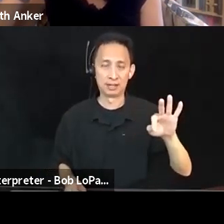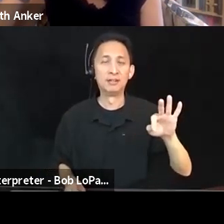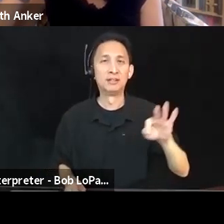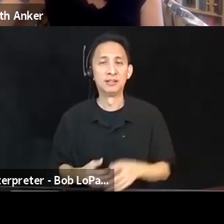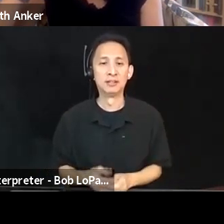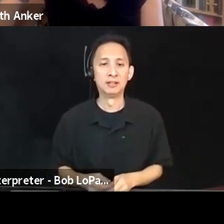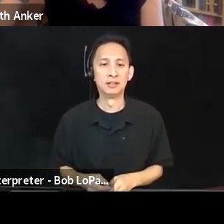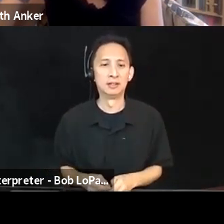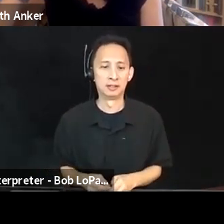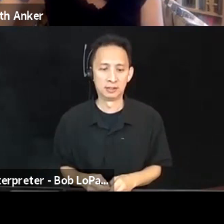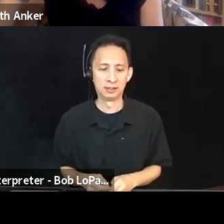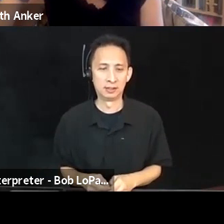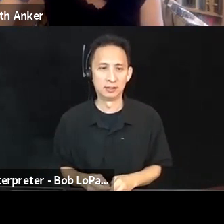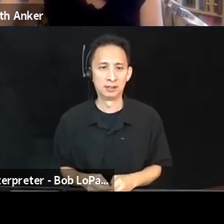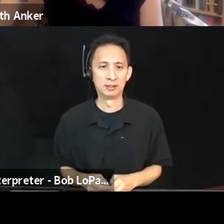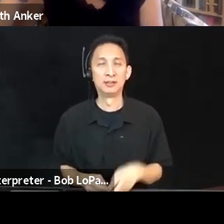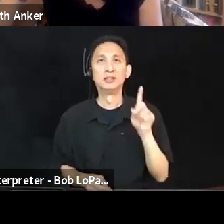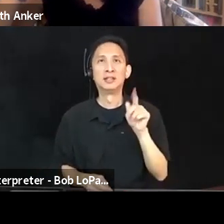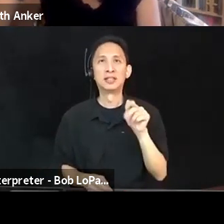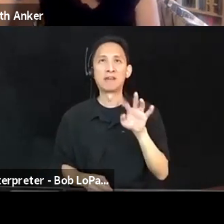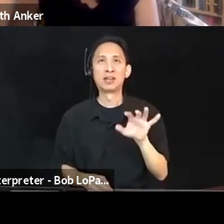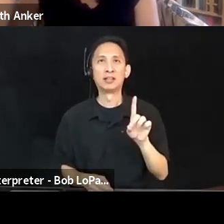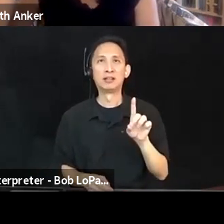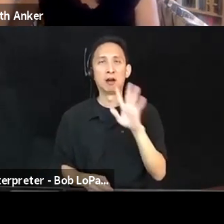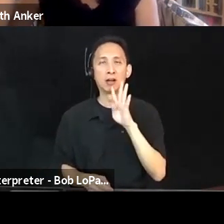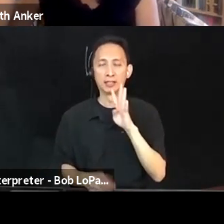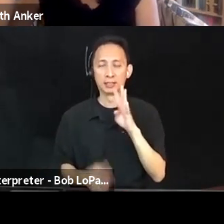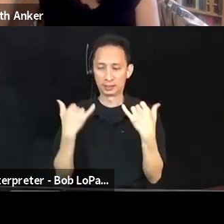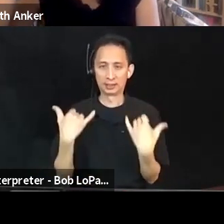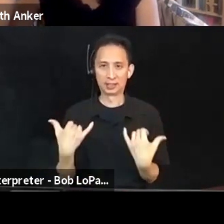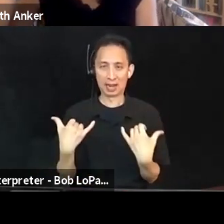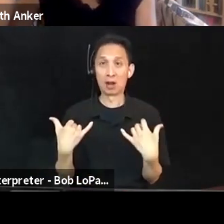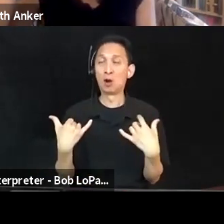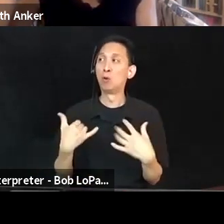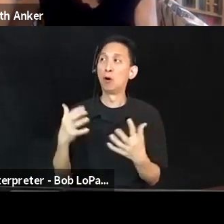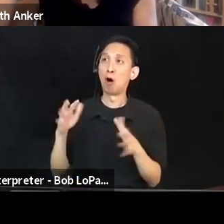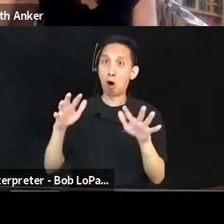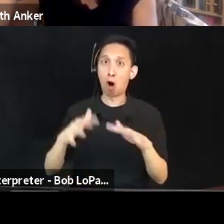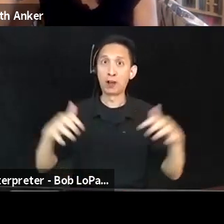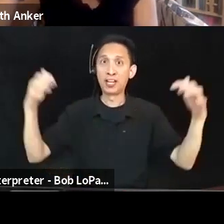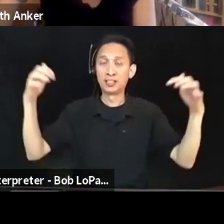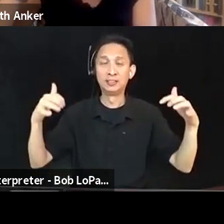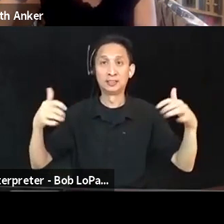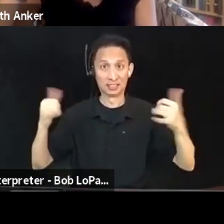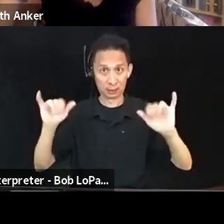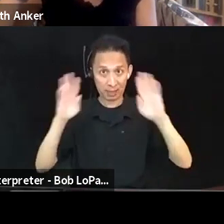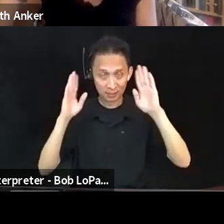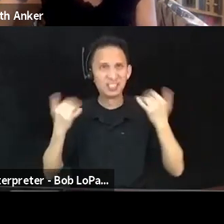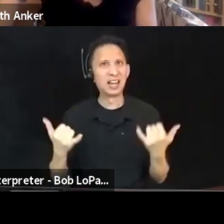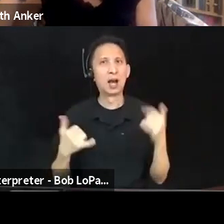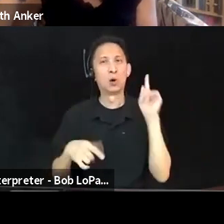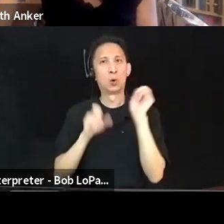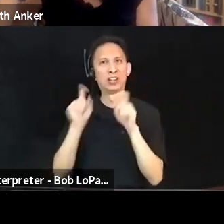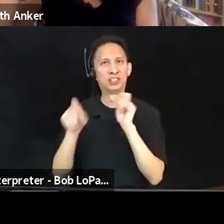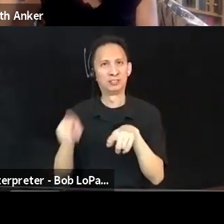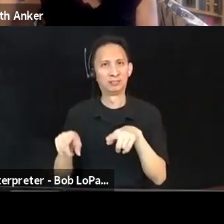So we're going to move to some questions from our audience, still with us. I'm going to start